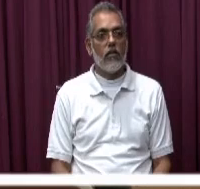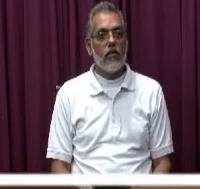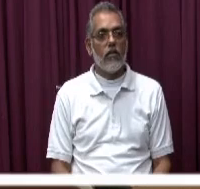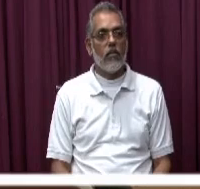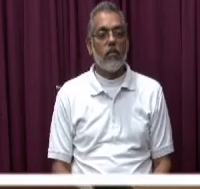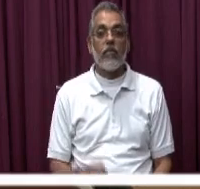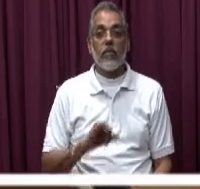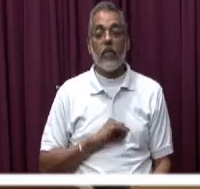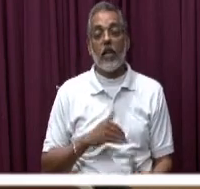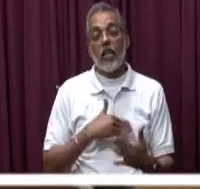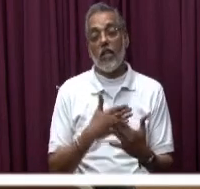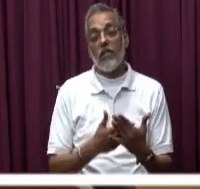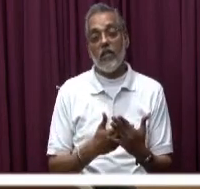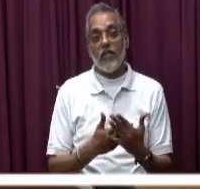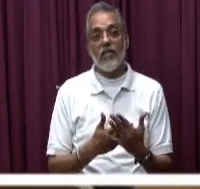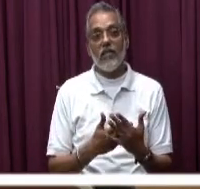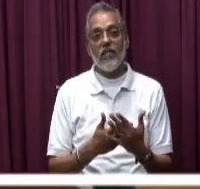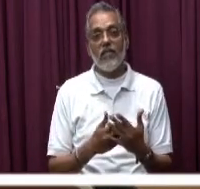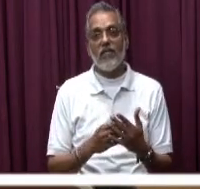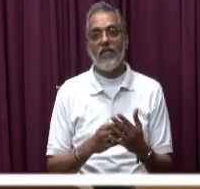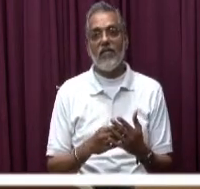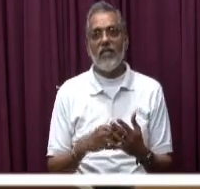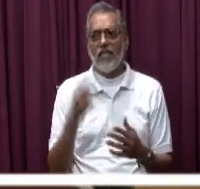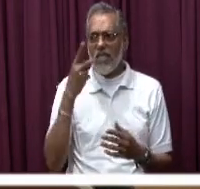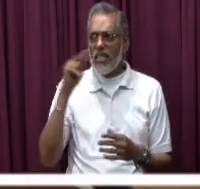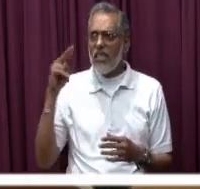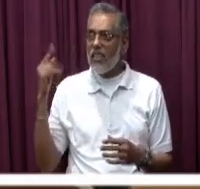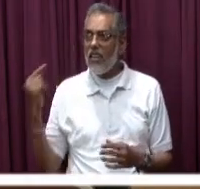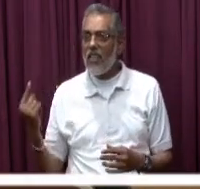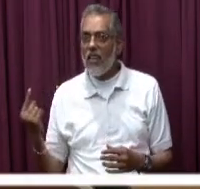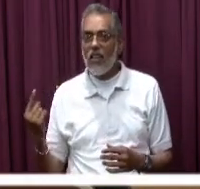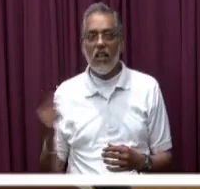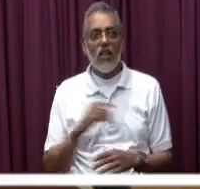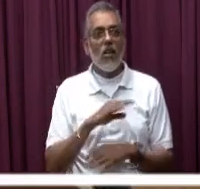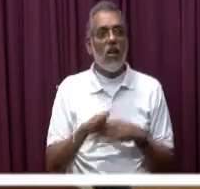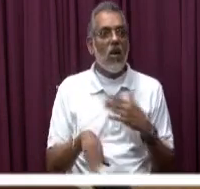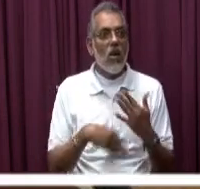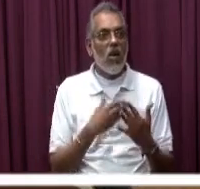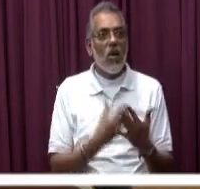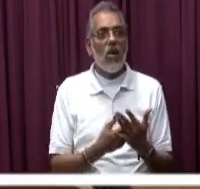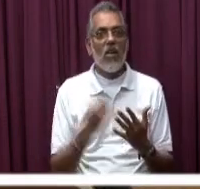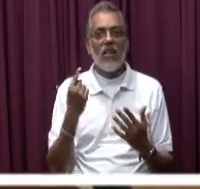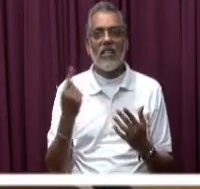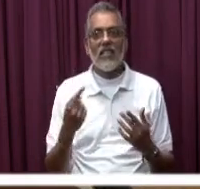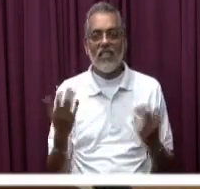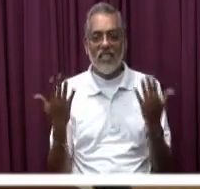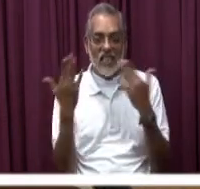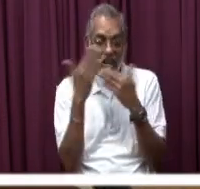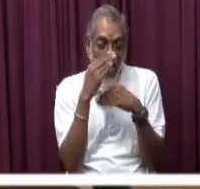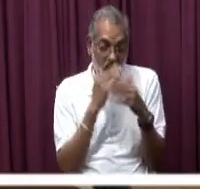I must confess my distraction. Everything now covered must be uncovered.